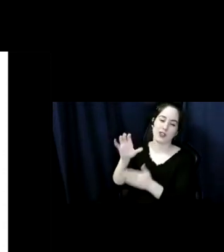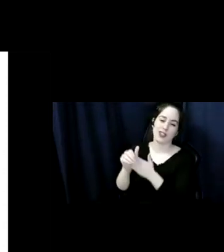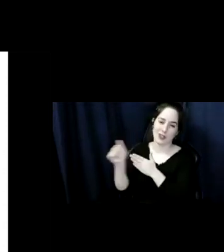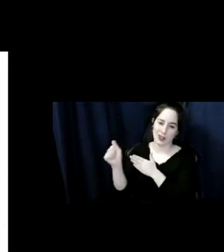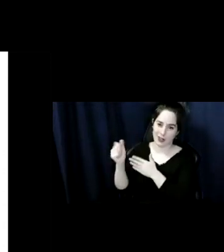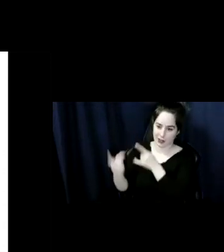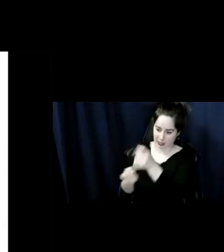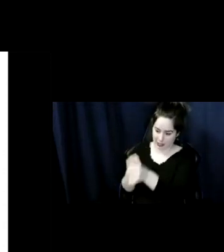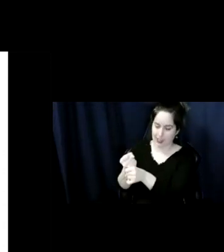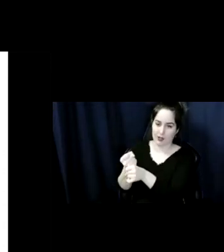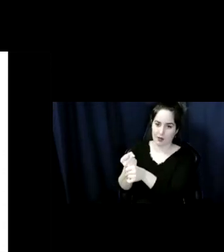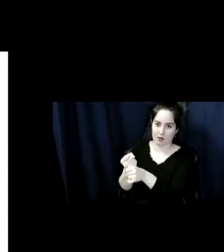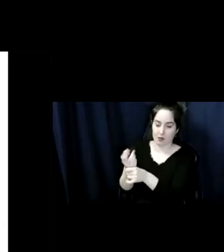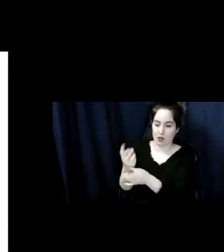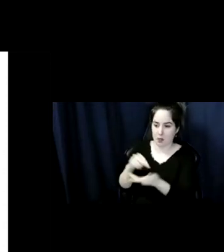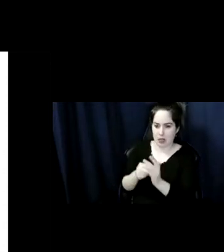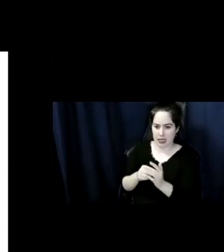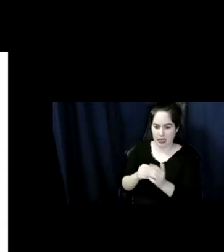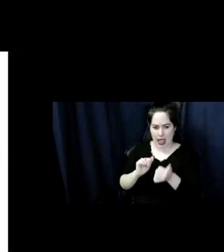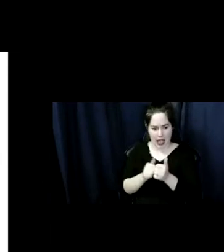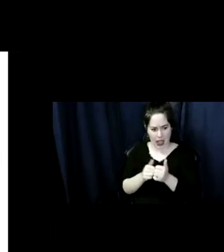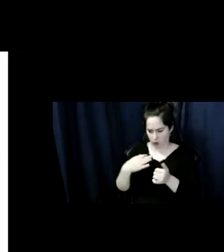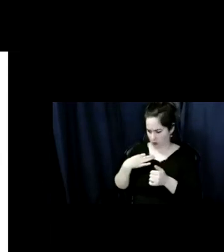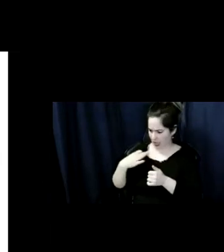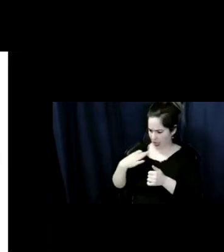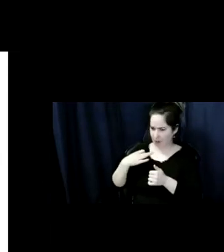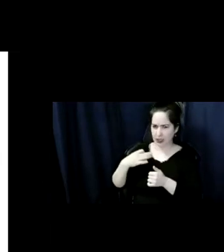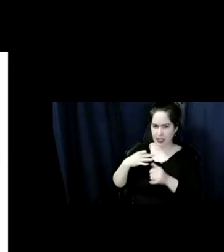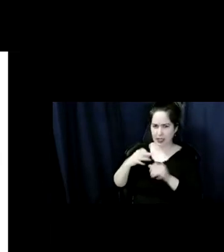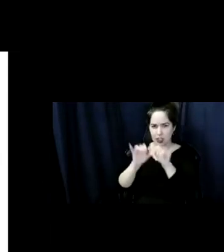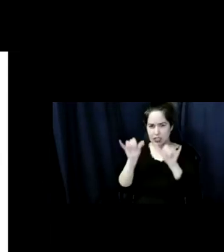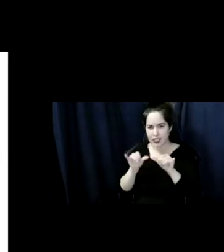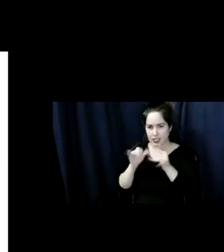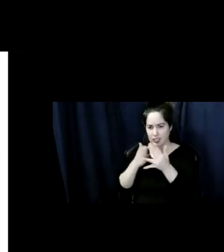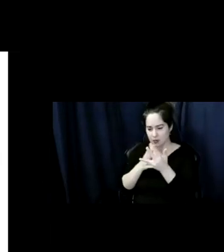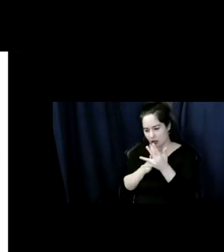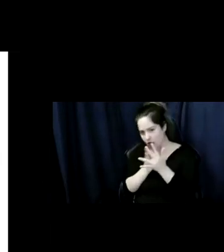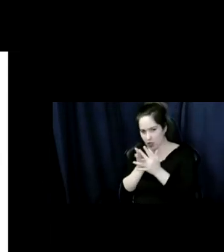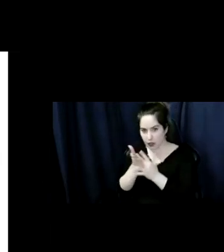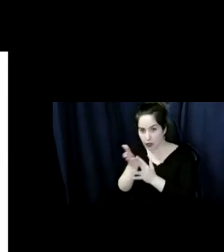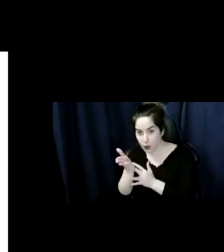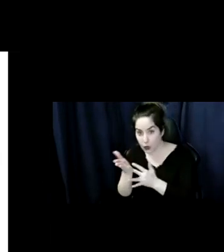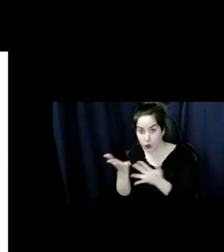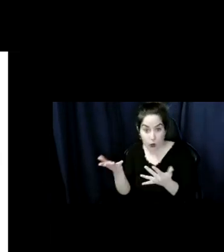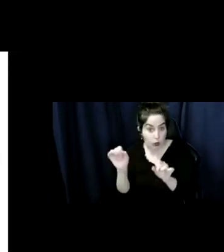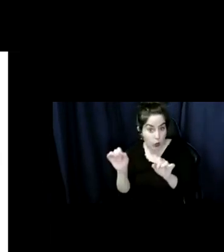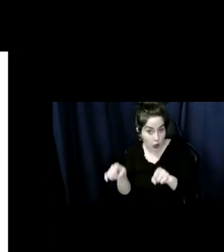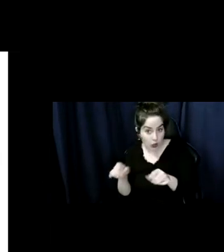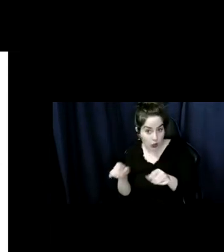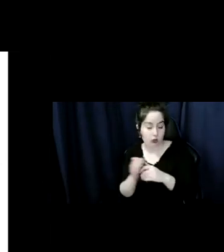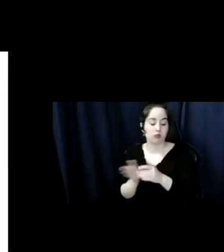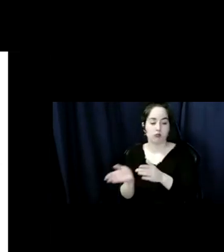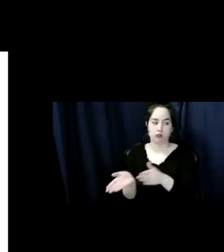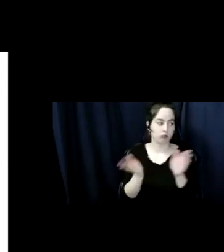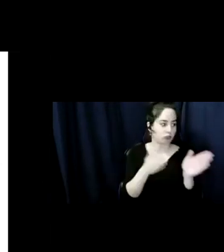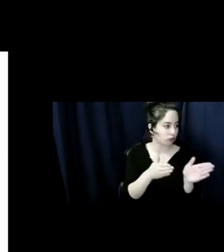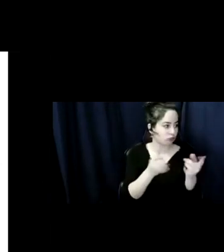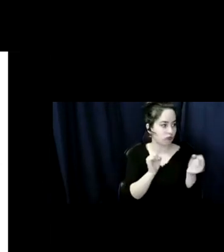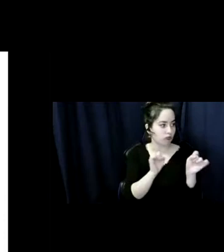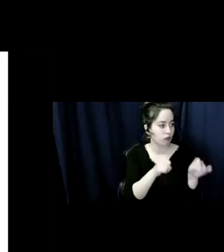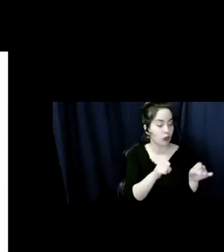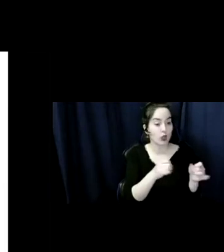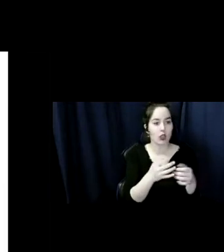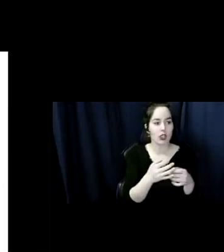you navigate the granting system. That can help you to help you create your